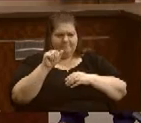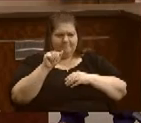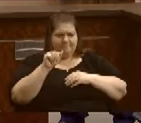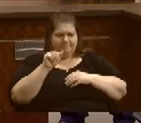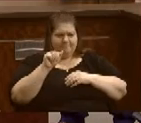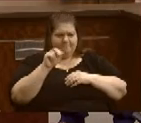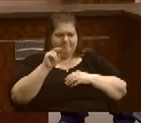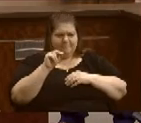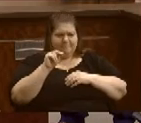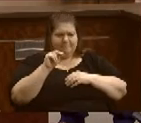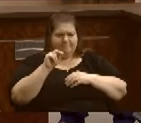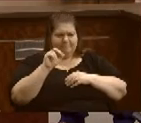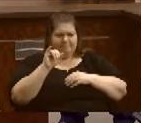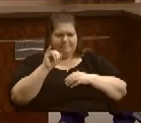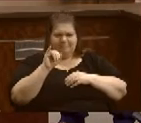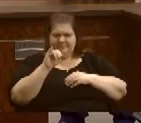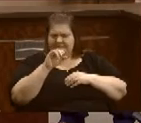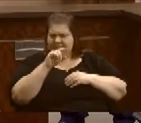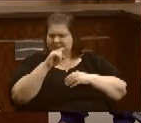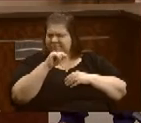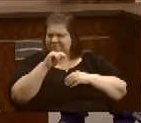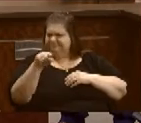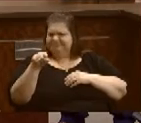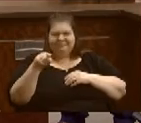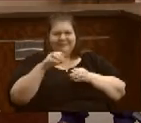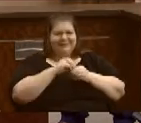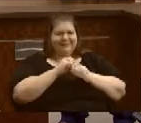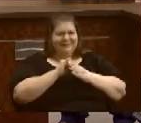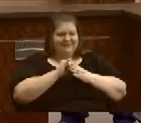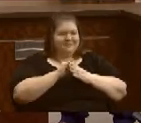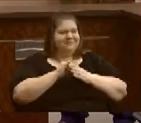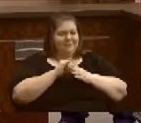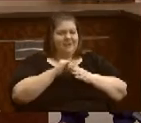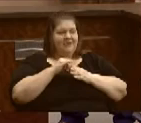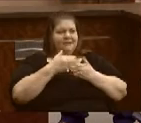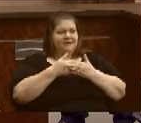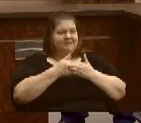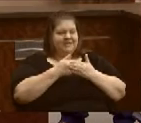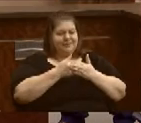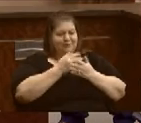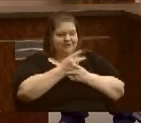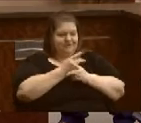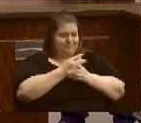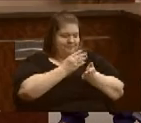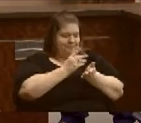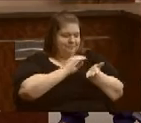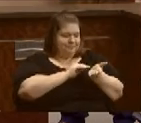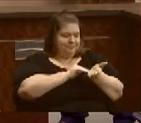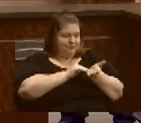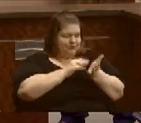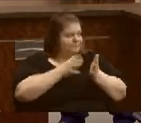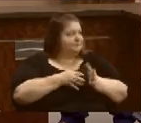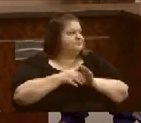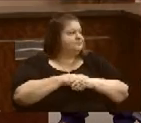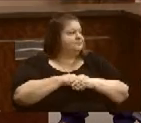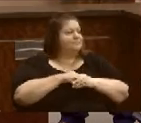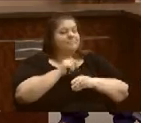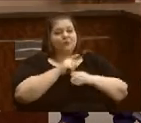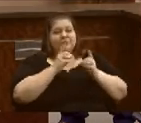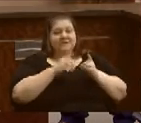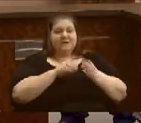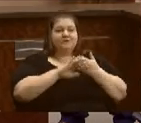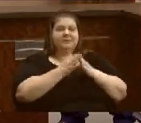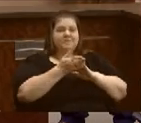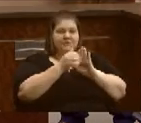Minatitlan, Veracruz. Okay, as a pediatrician. Thank you, Doc. I didn't take Spanish. It was here you decided to become a